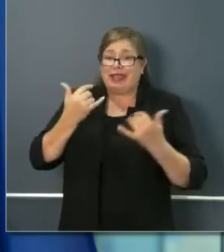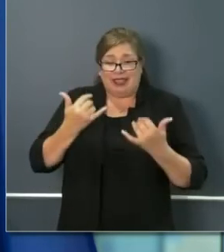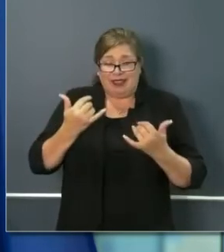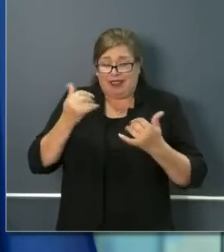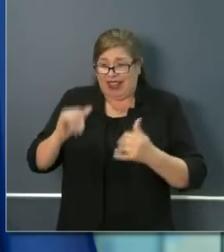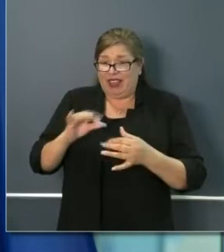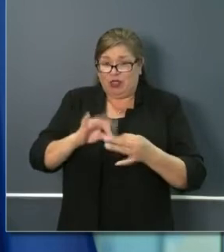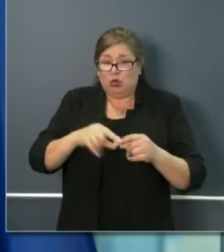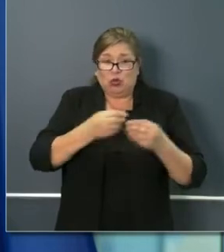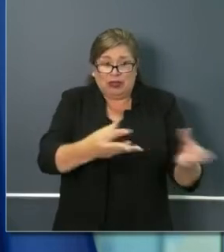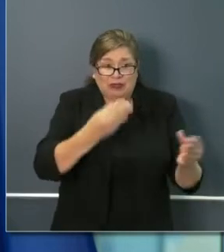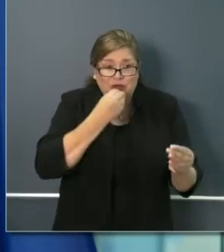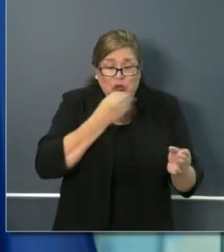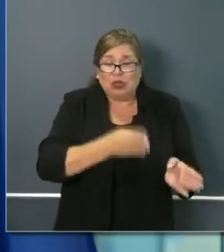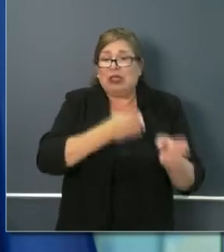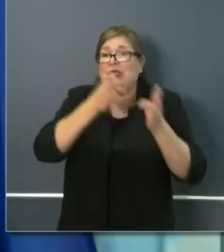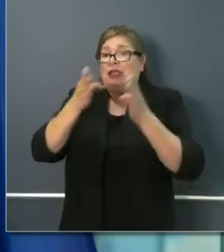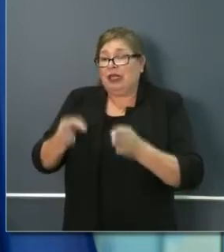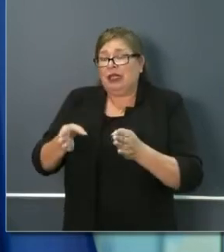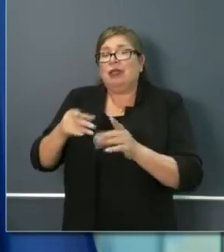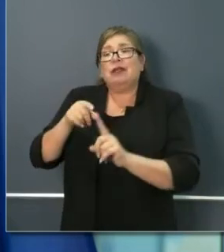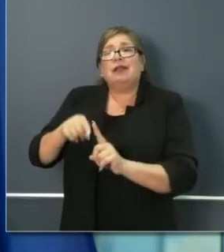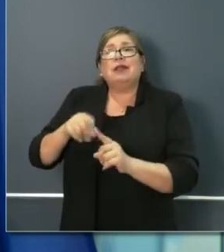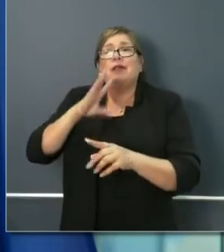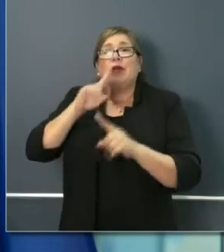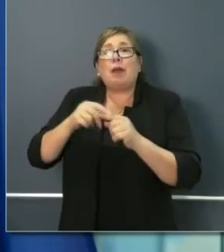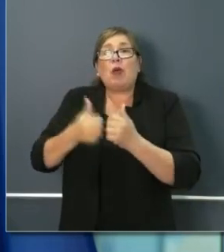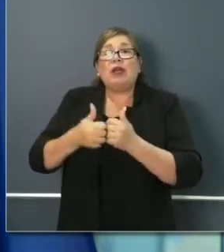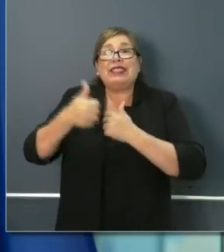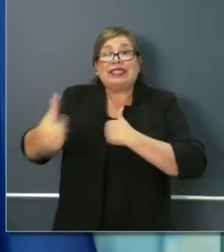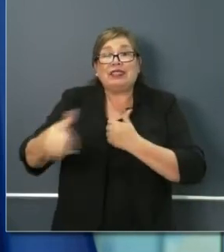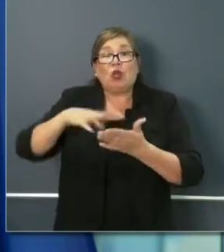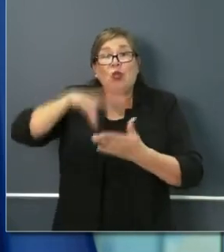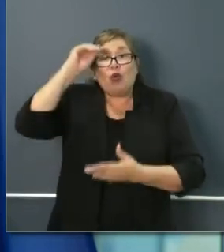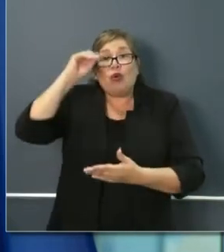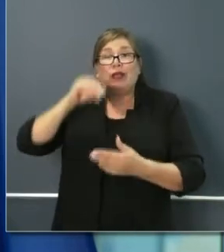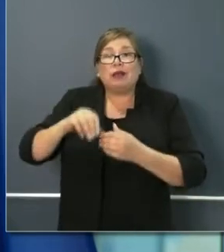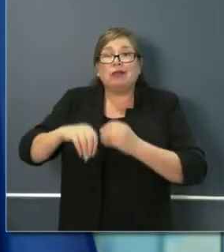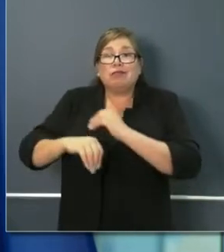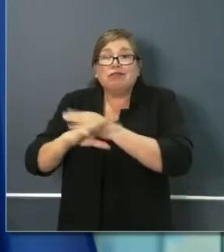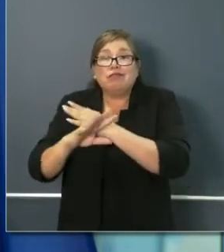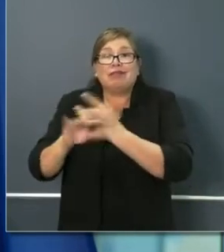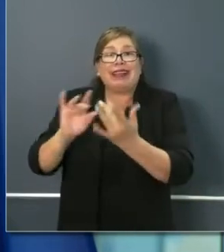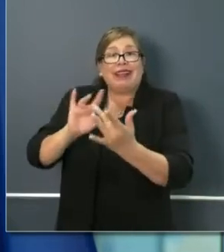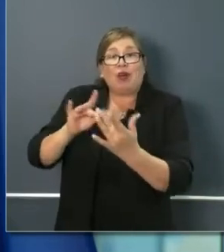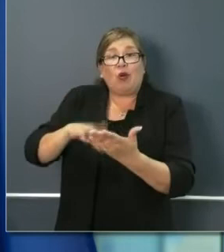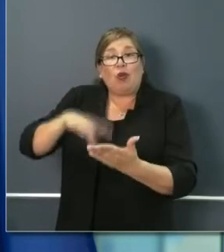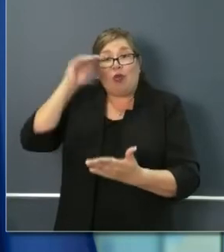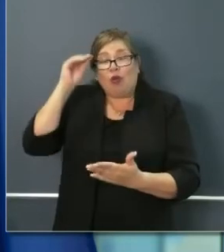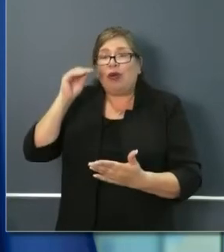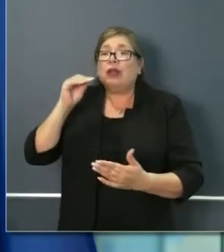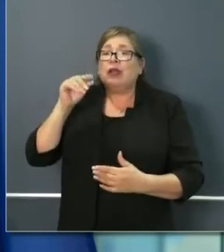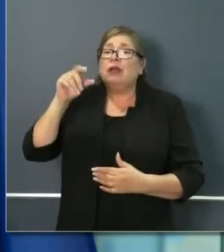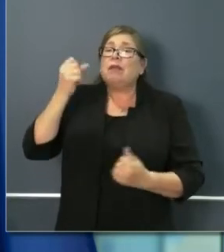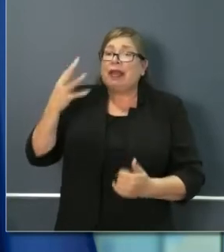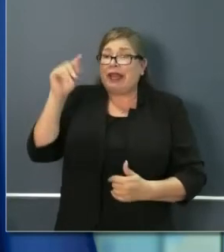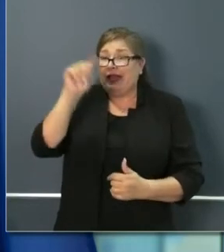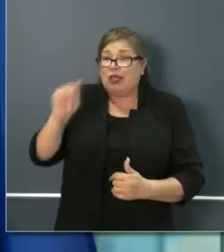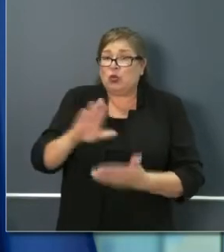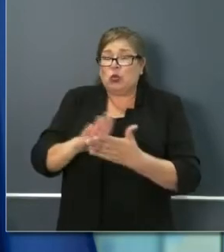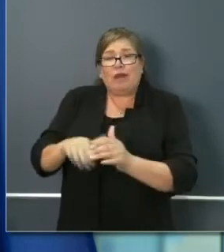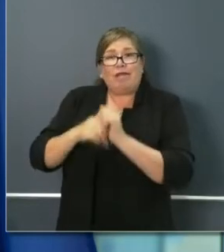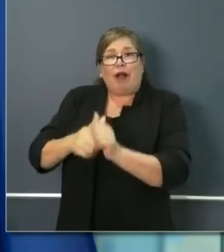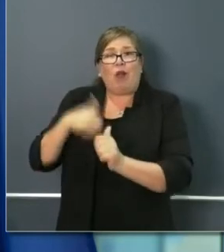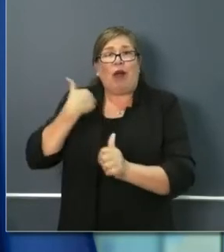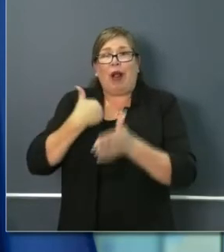way, governors across the country are working off our guidelines on distant learning. And I'm very proud of that because of the